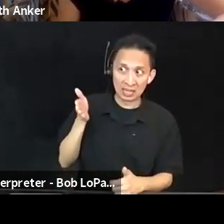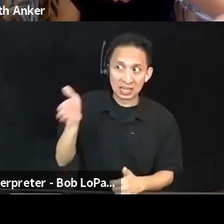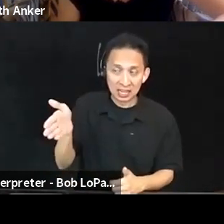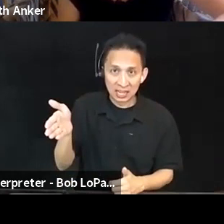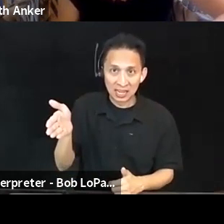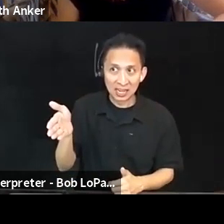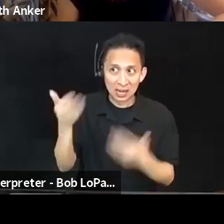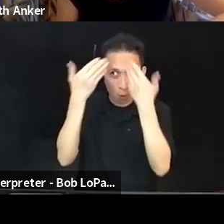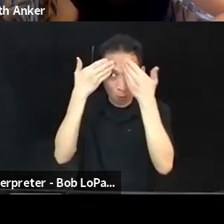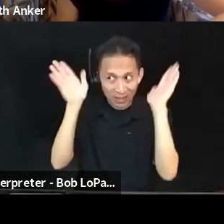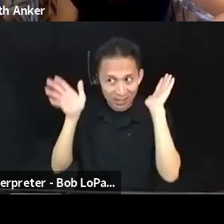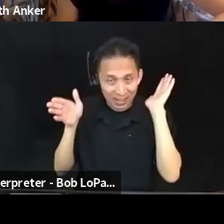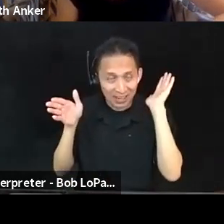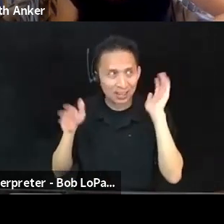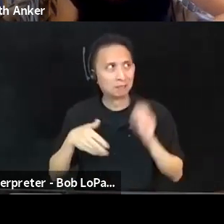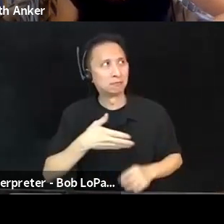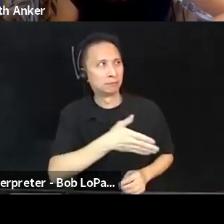which does not preclude,